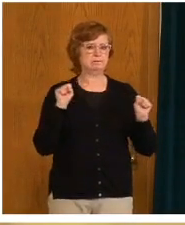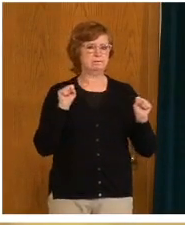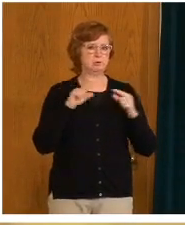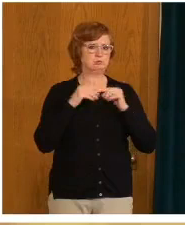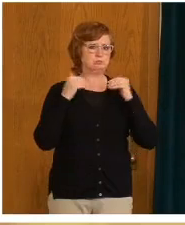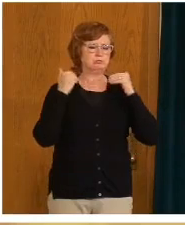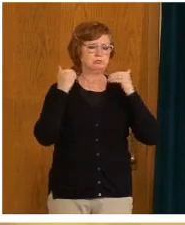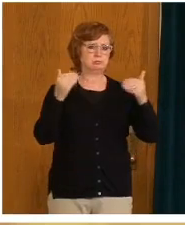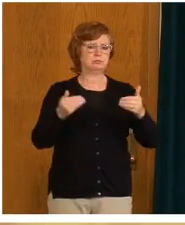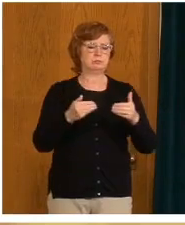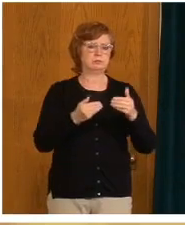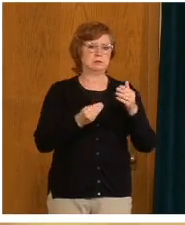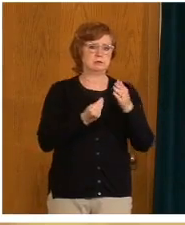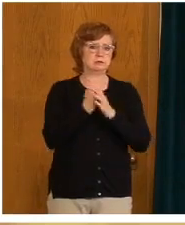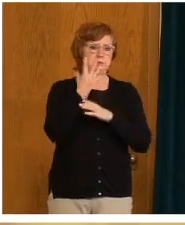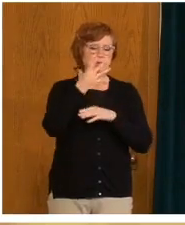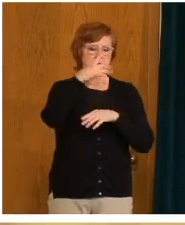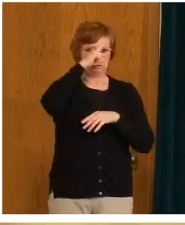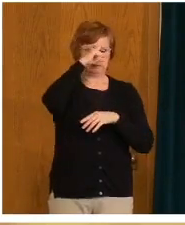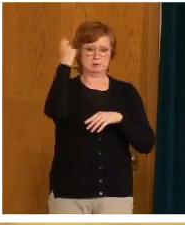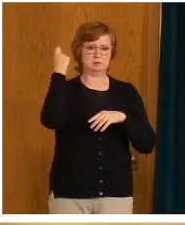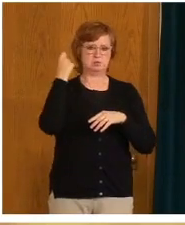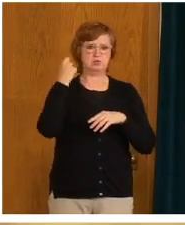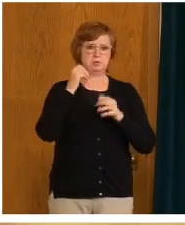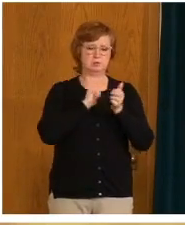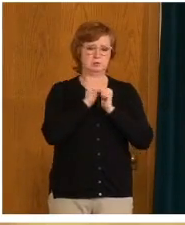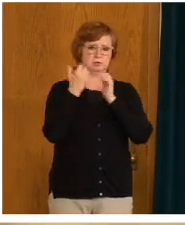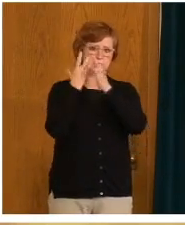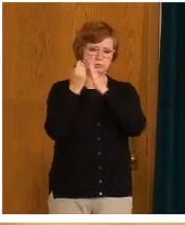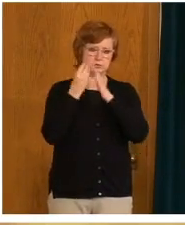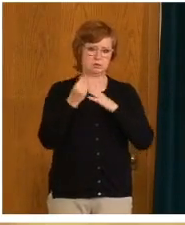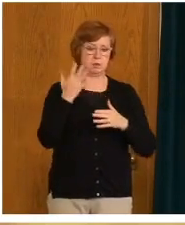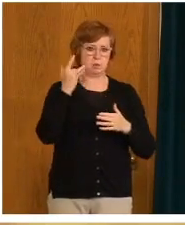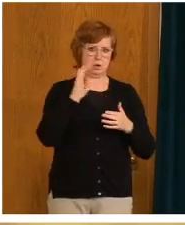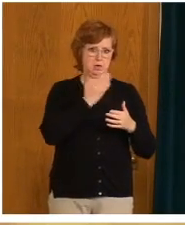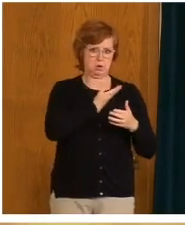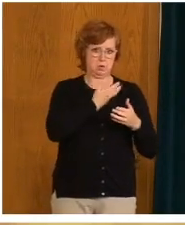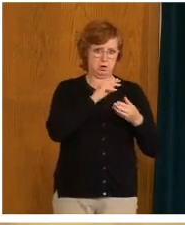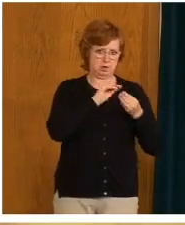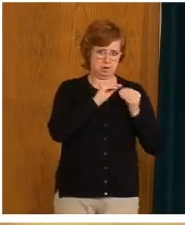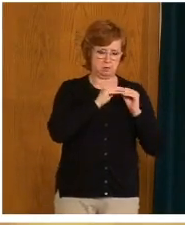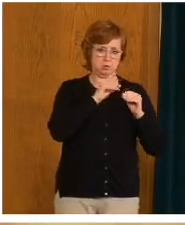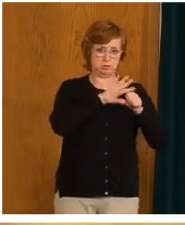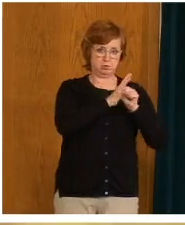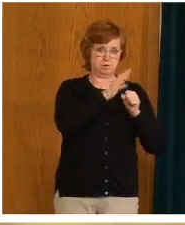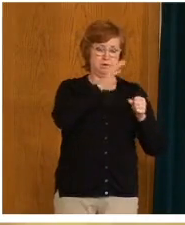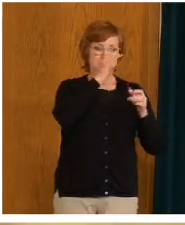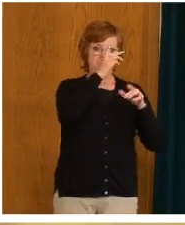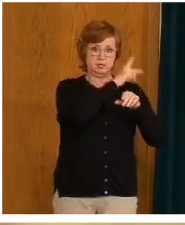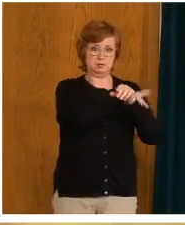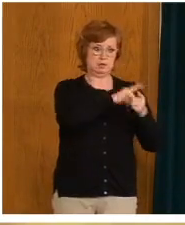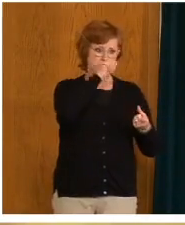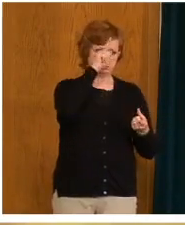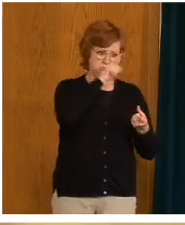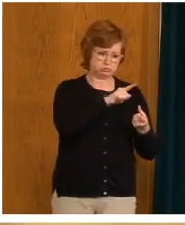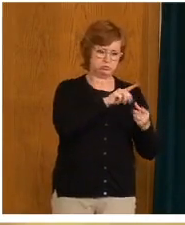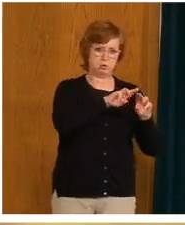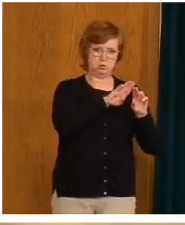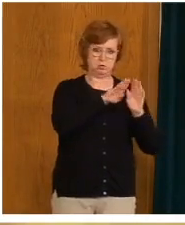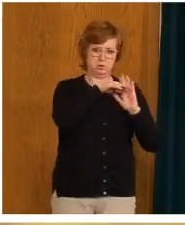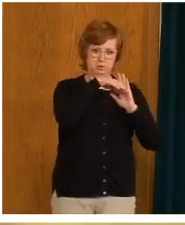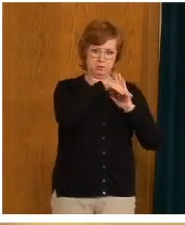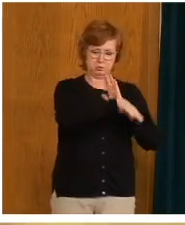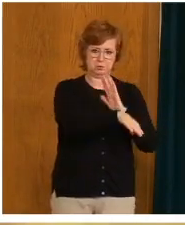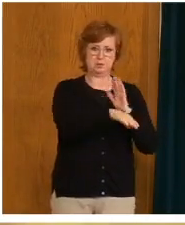time of year. Our numbers continue to decrease. Our hospitalizations are much lower than they were just a short while ago, and